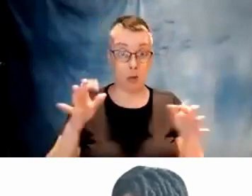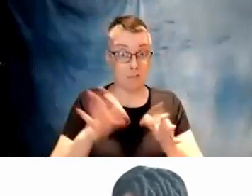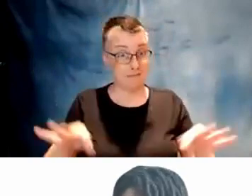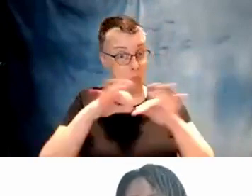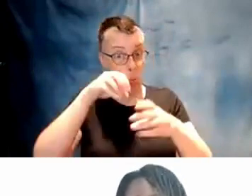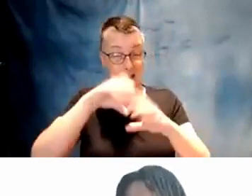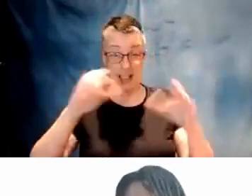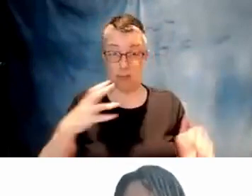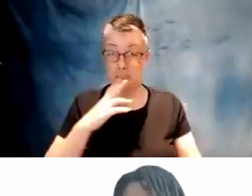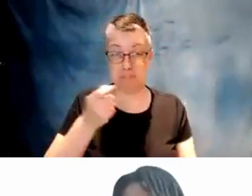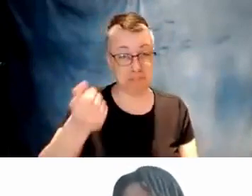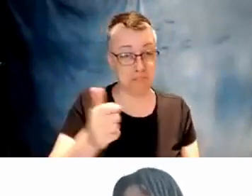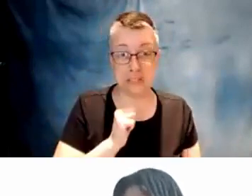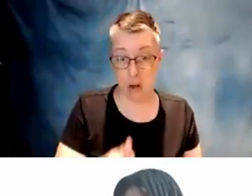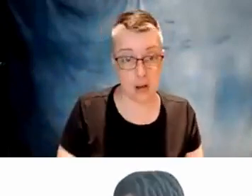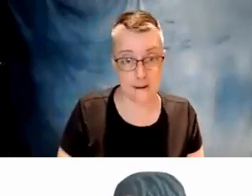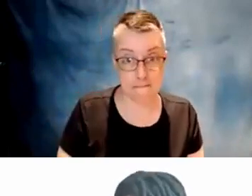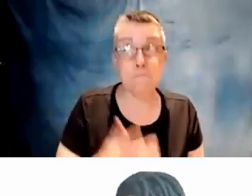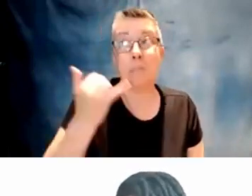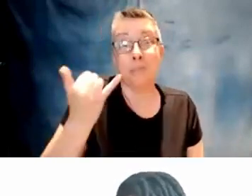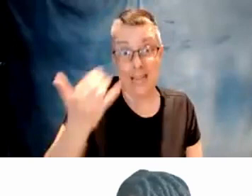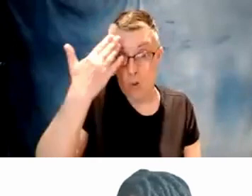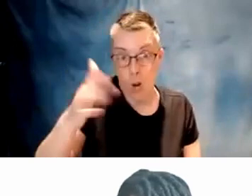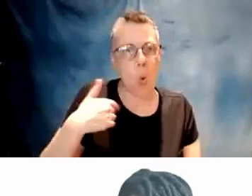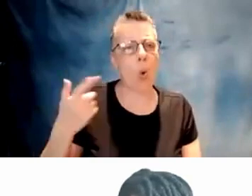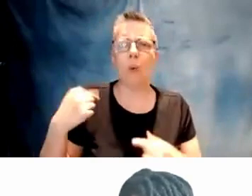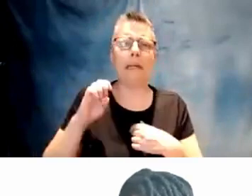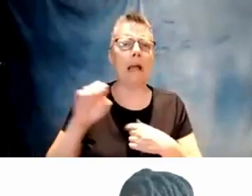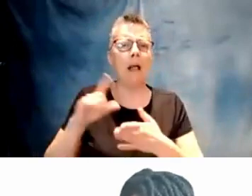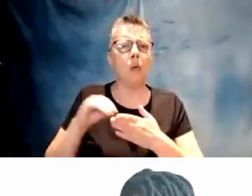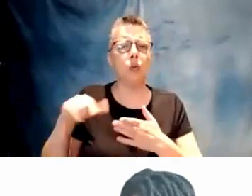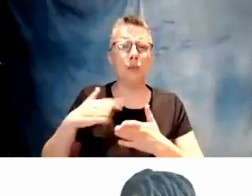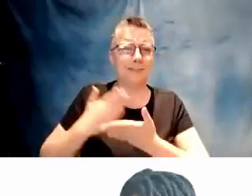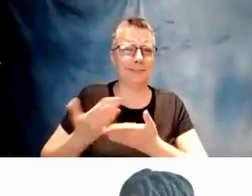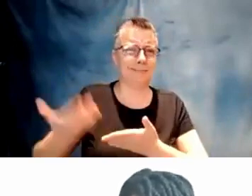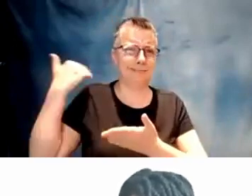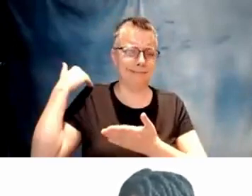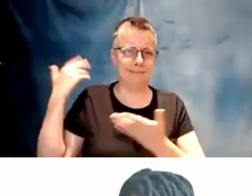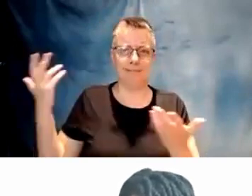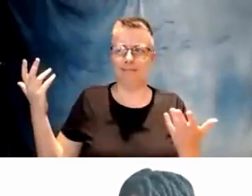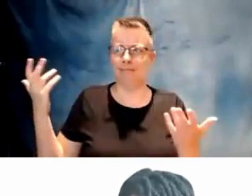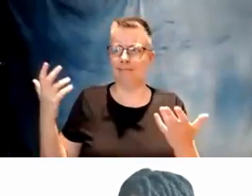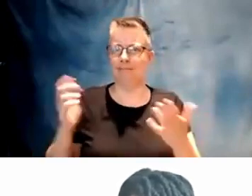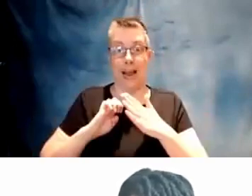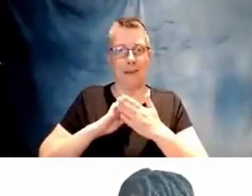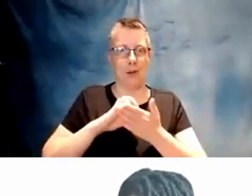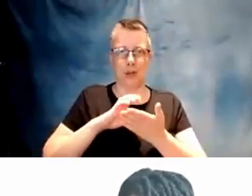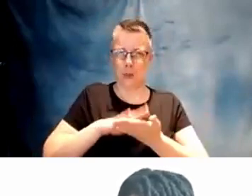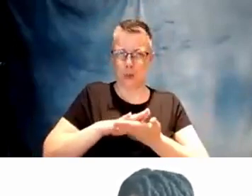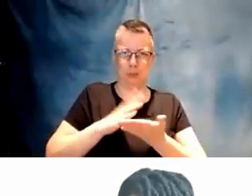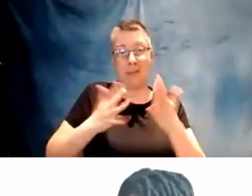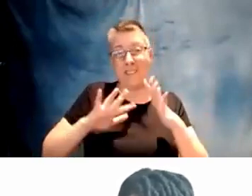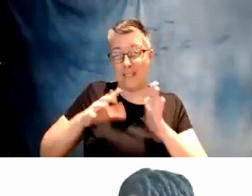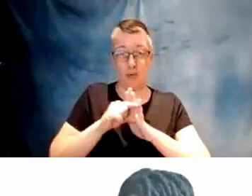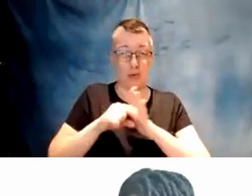class. I don't know about it now because I haven't been an EL student since elementary school, like maybe 5th